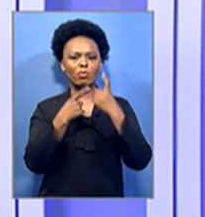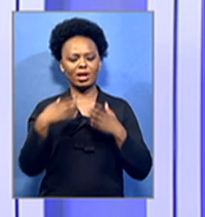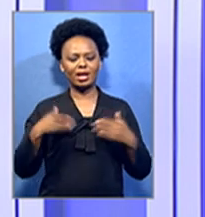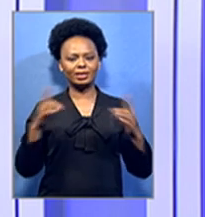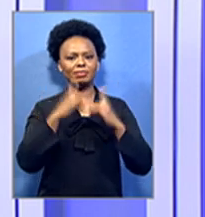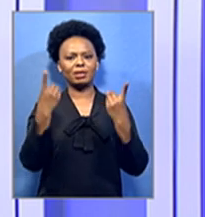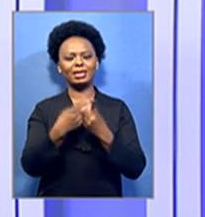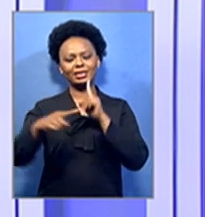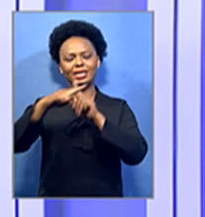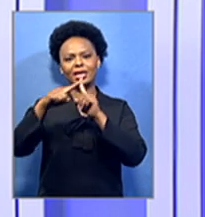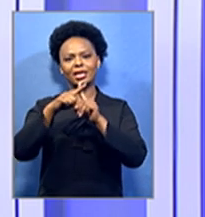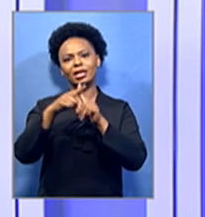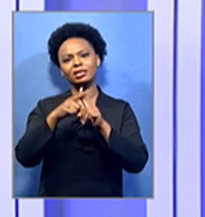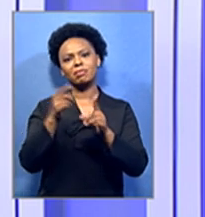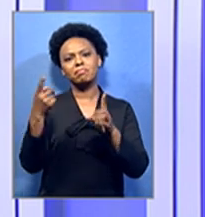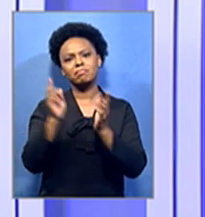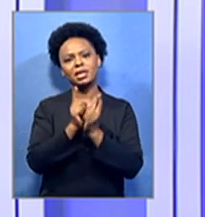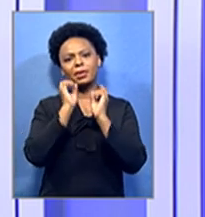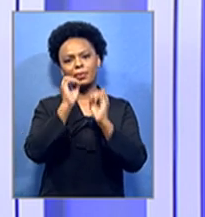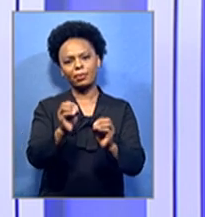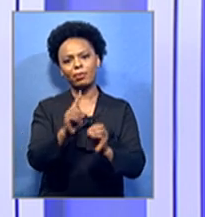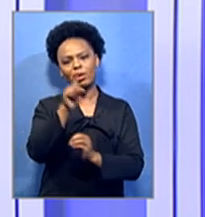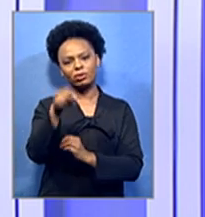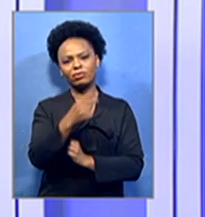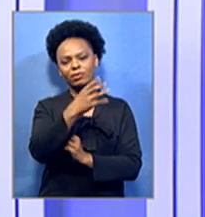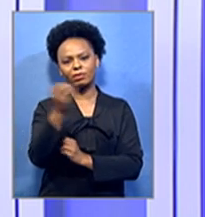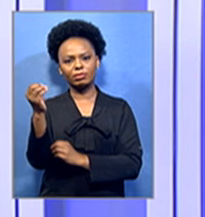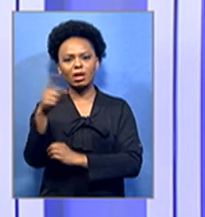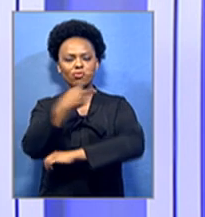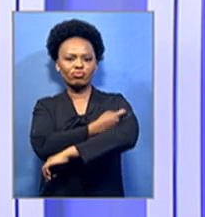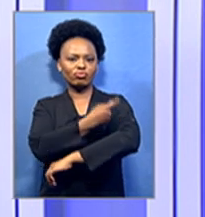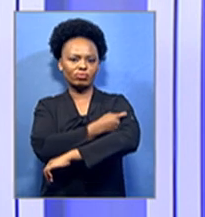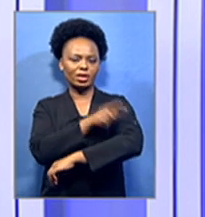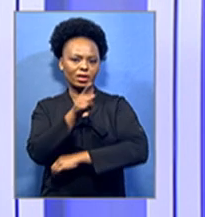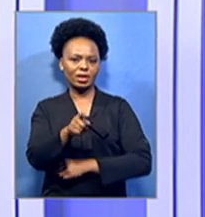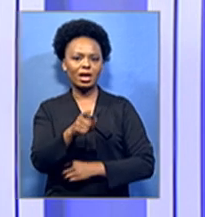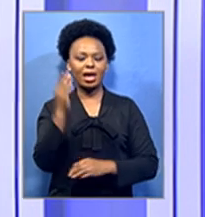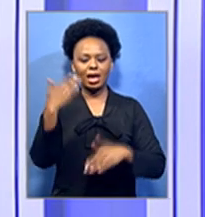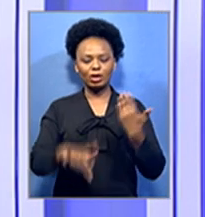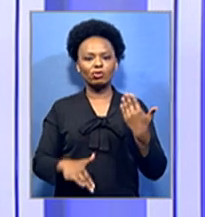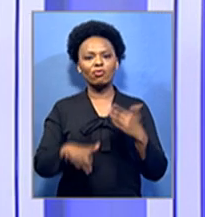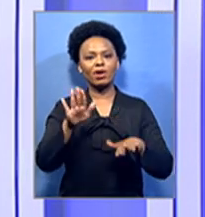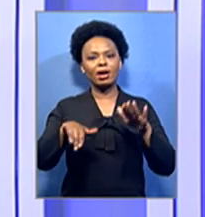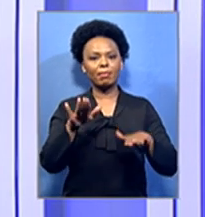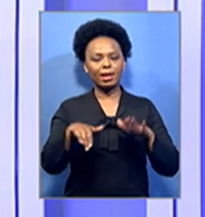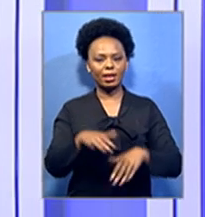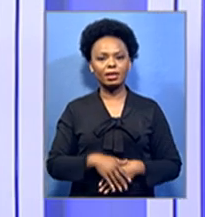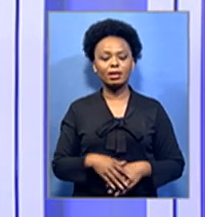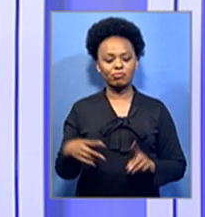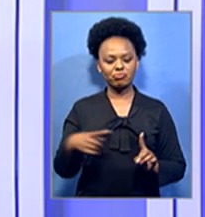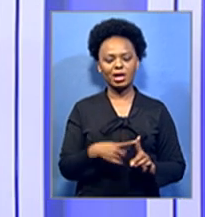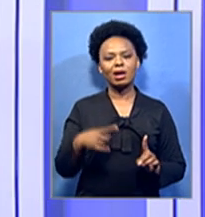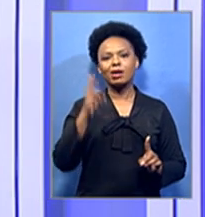least 1.5 million health workers by the end of April. Mkhize recently appeared before Parliament's Health Committee to give a